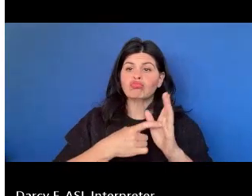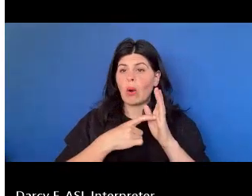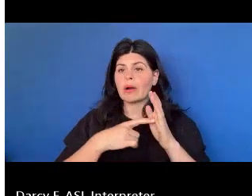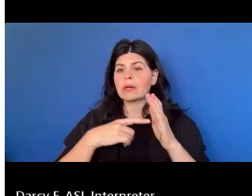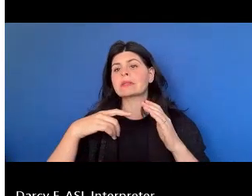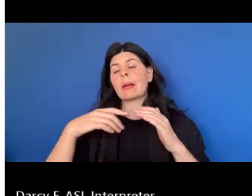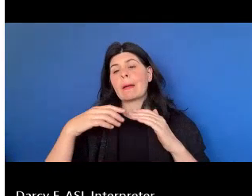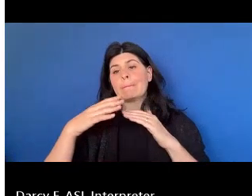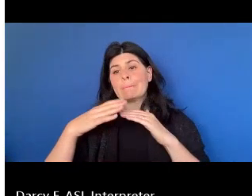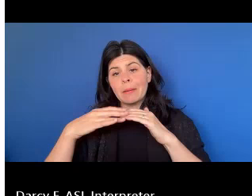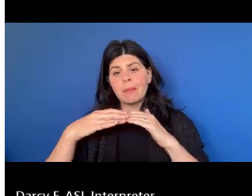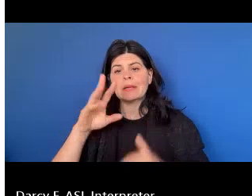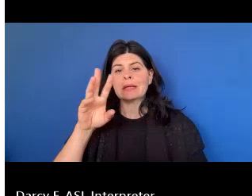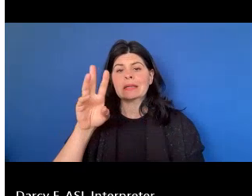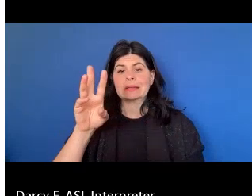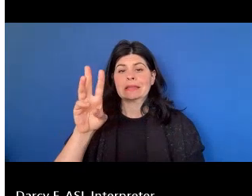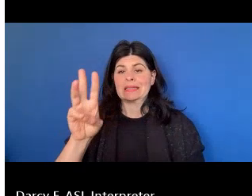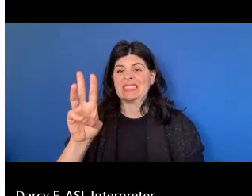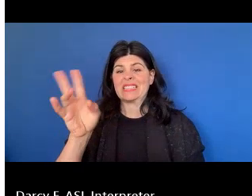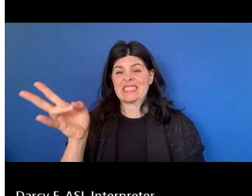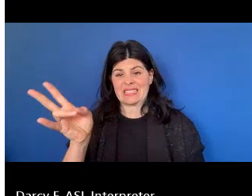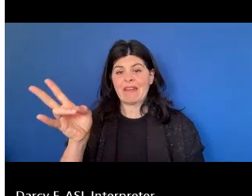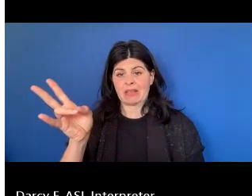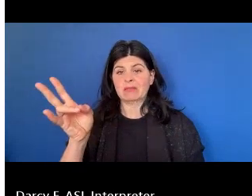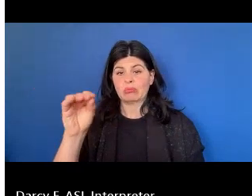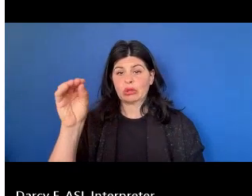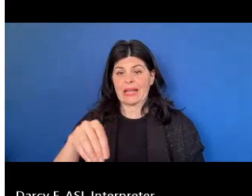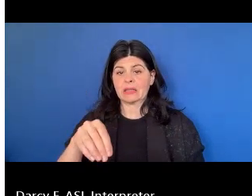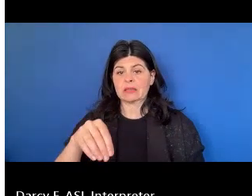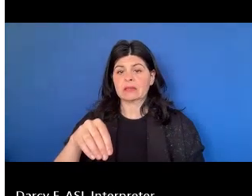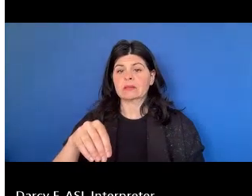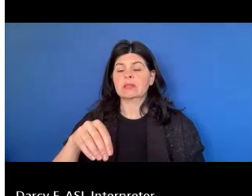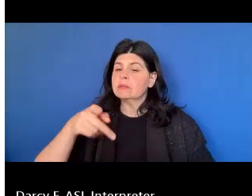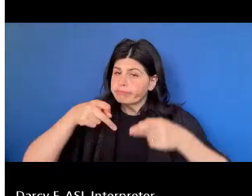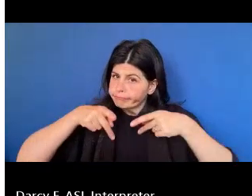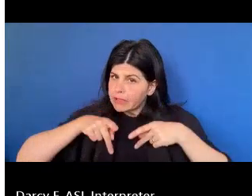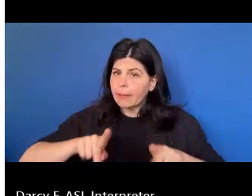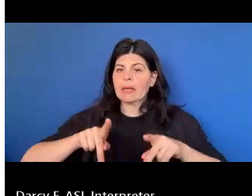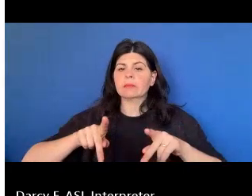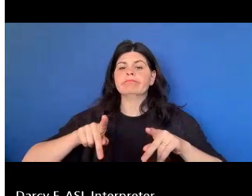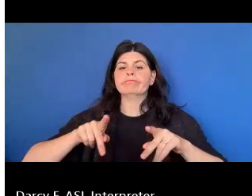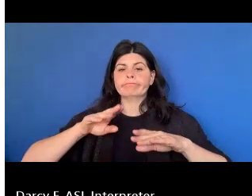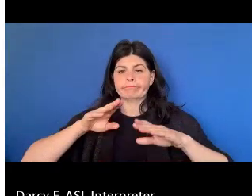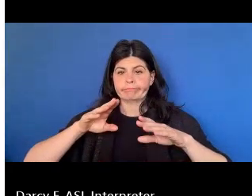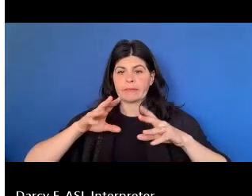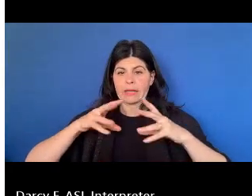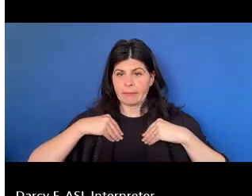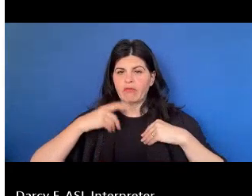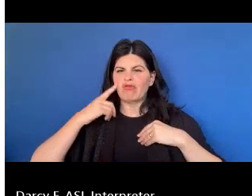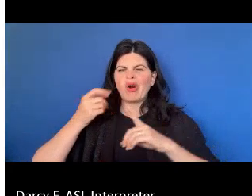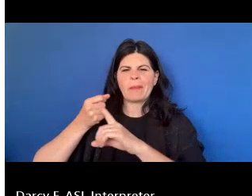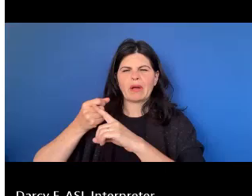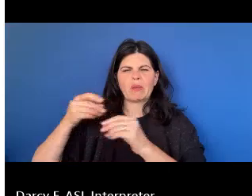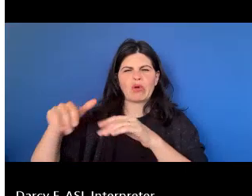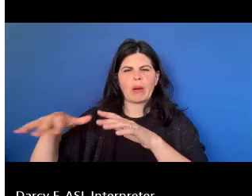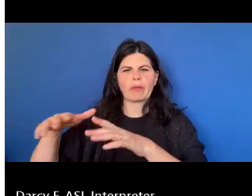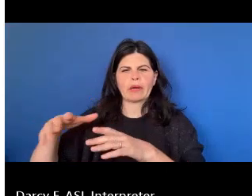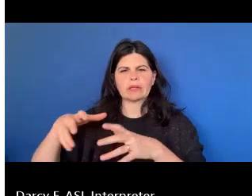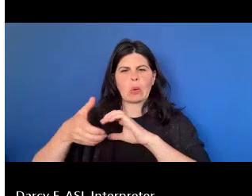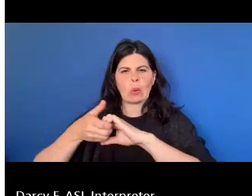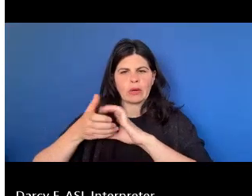67% consent of impacted property owners. Projects may only occur in designated priority